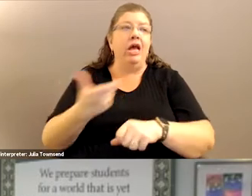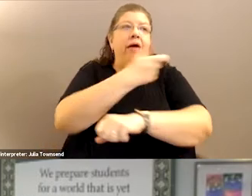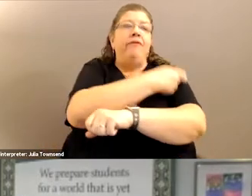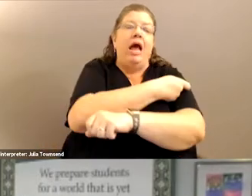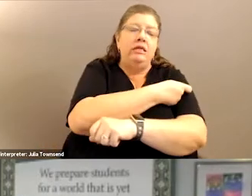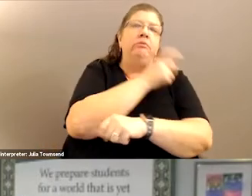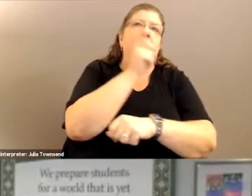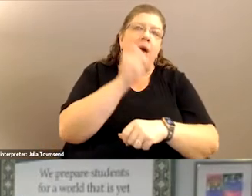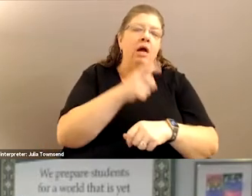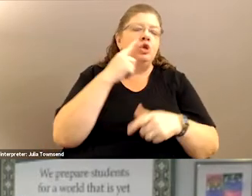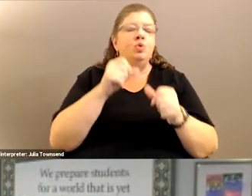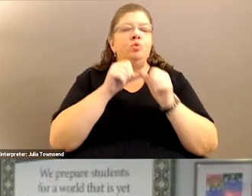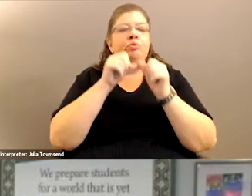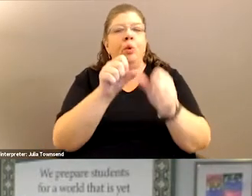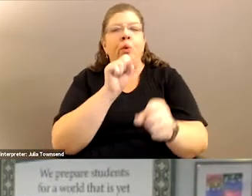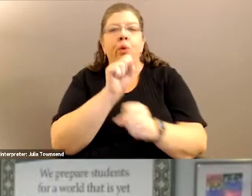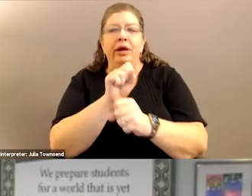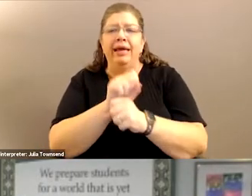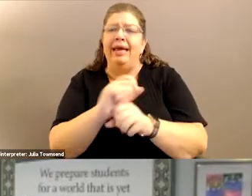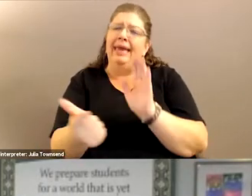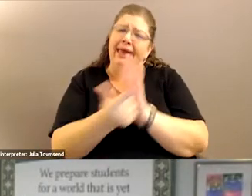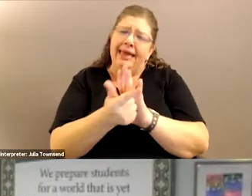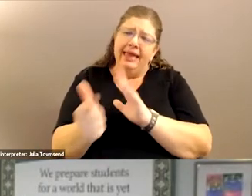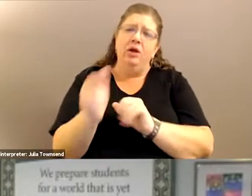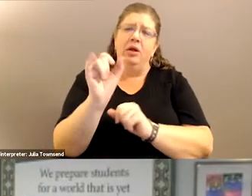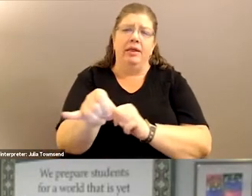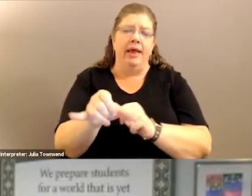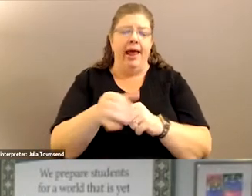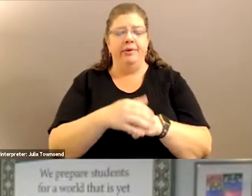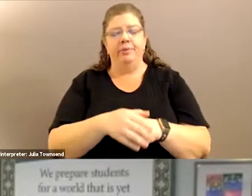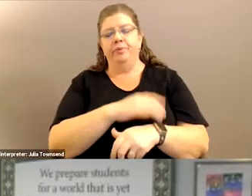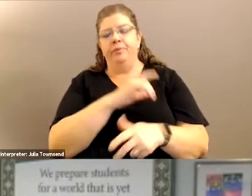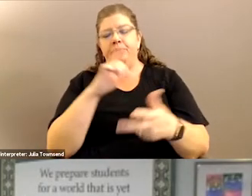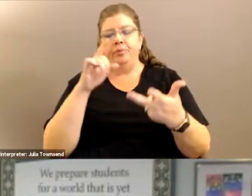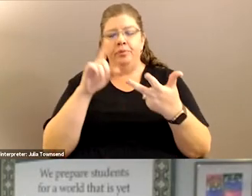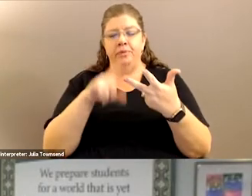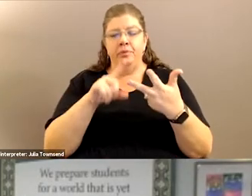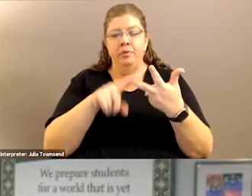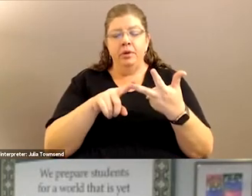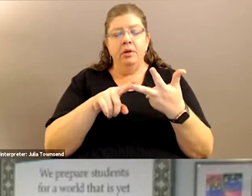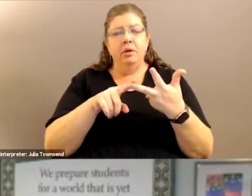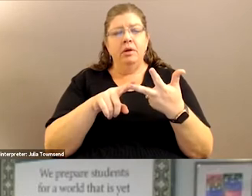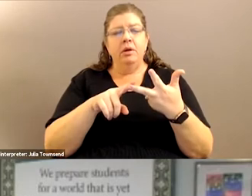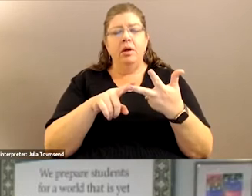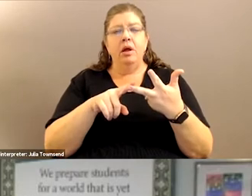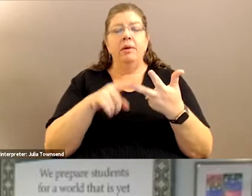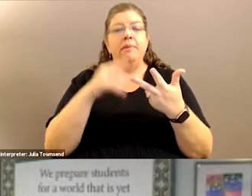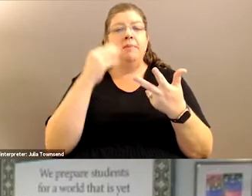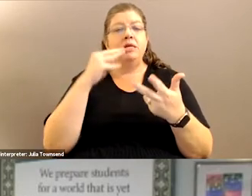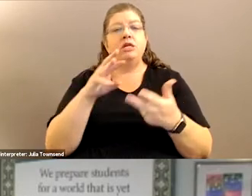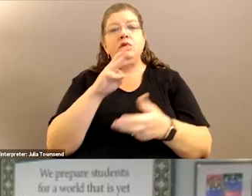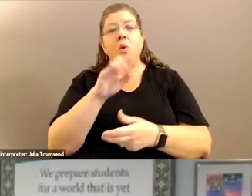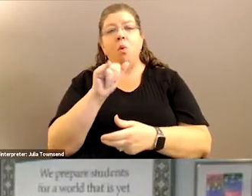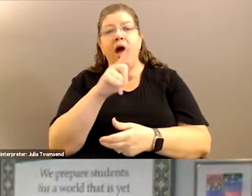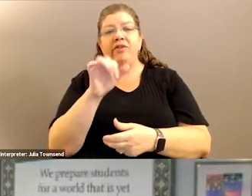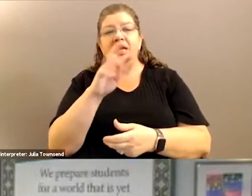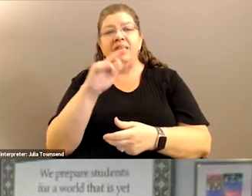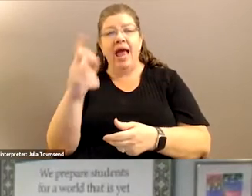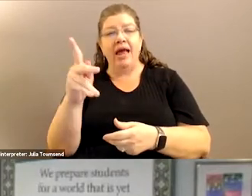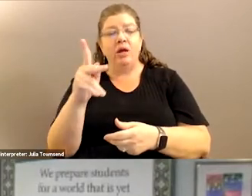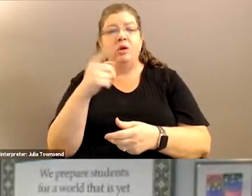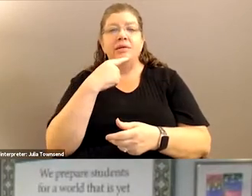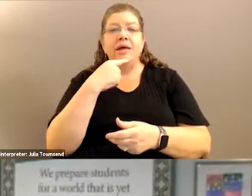able to keep working so that's illegal and also a missus wagon and you show the the